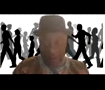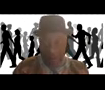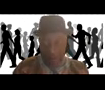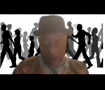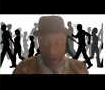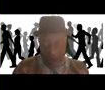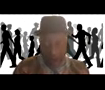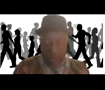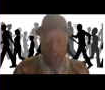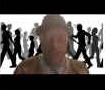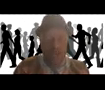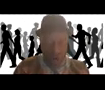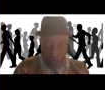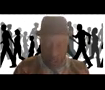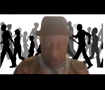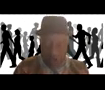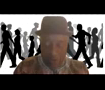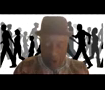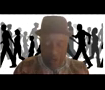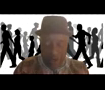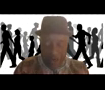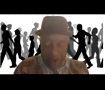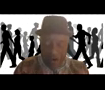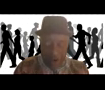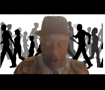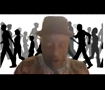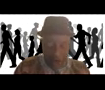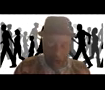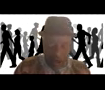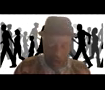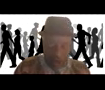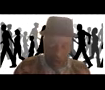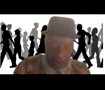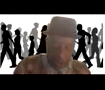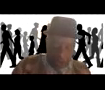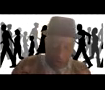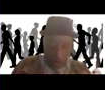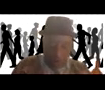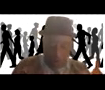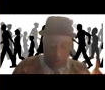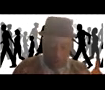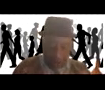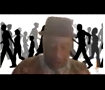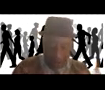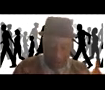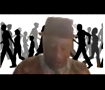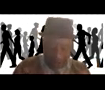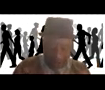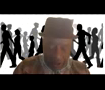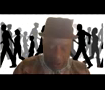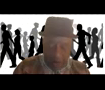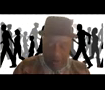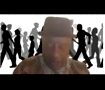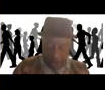of having a $32 million budget for public transit